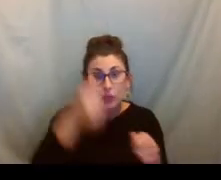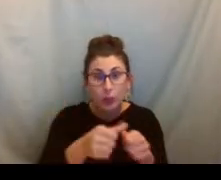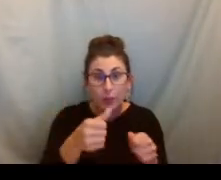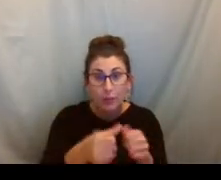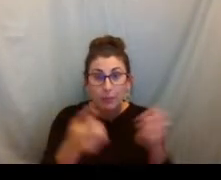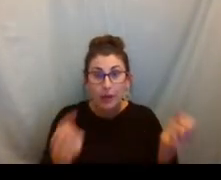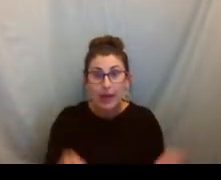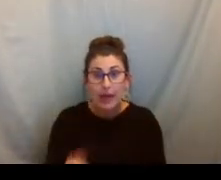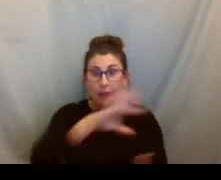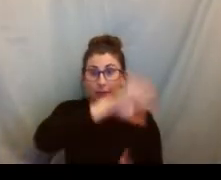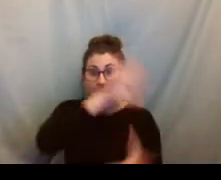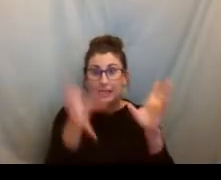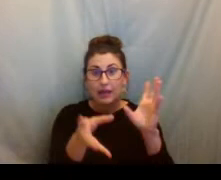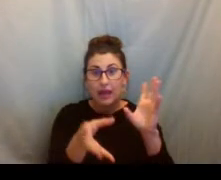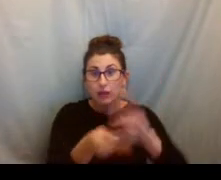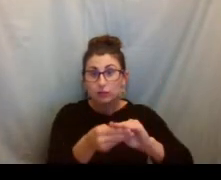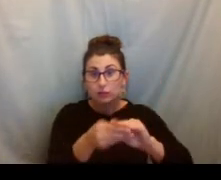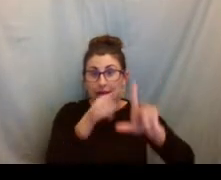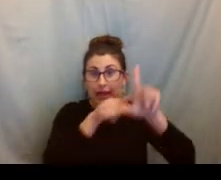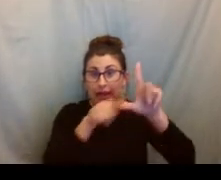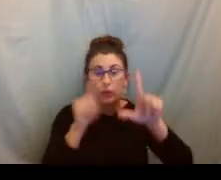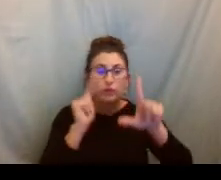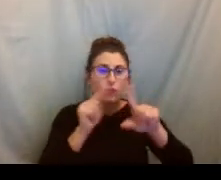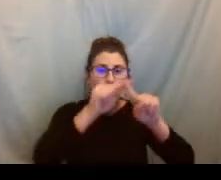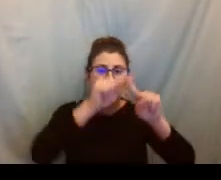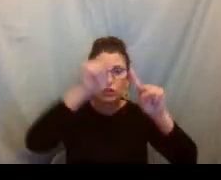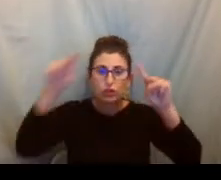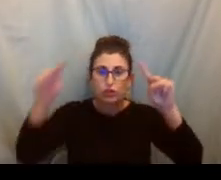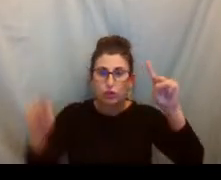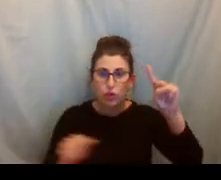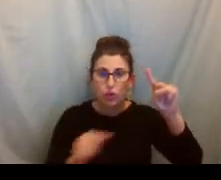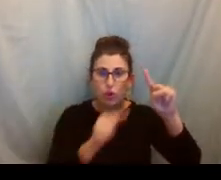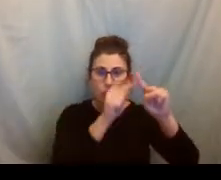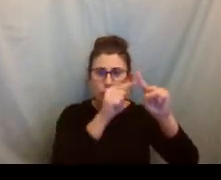remember how many angles are in a circle all the way around?